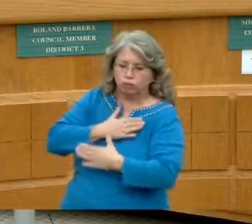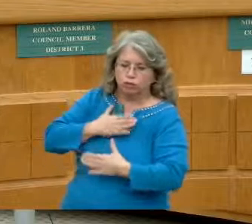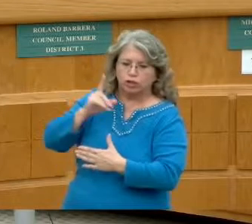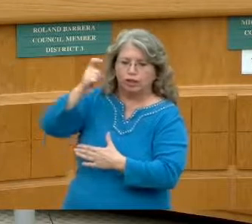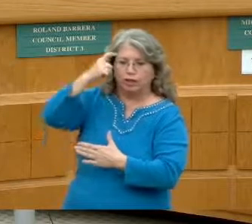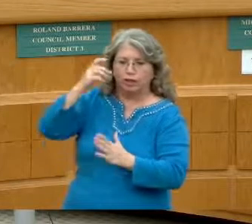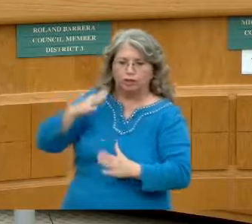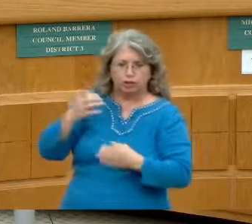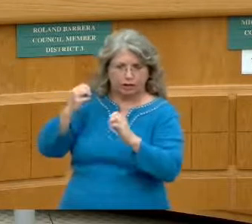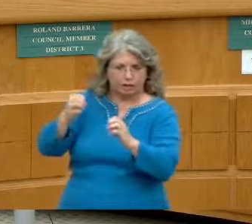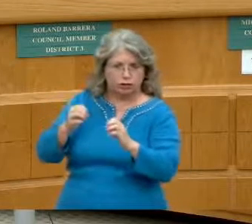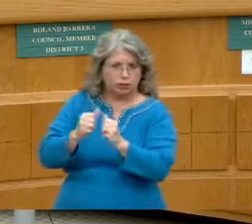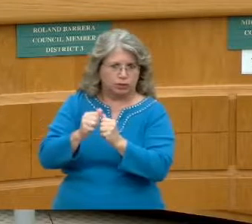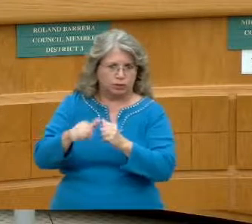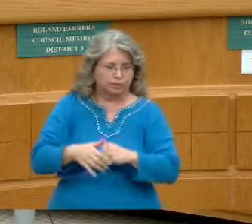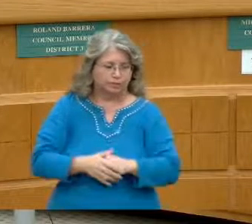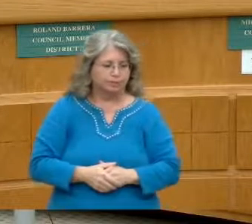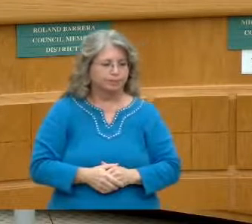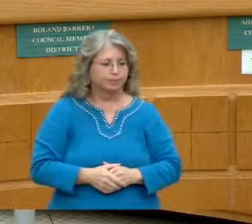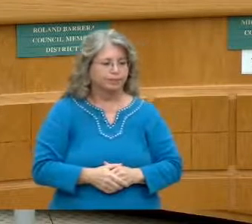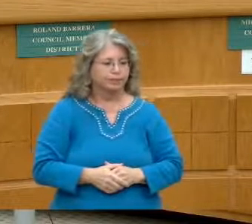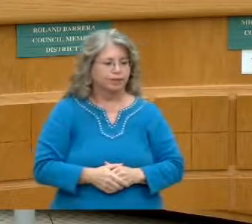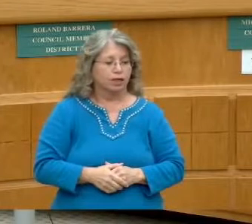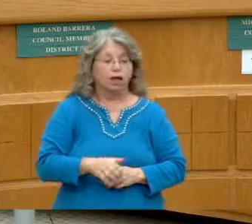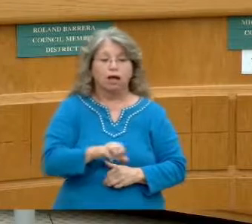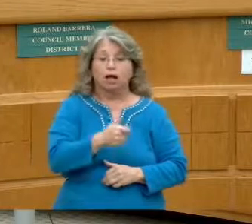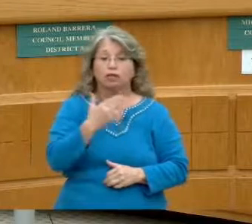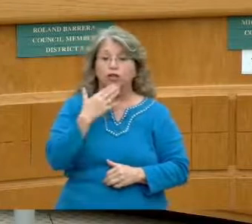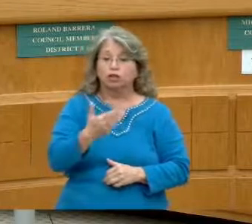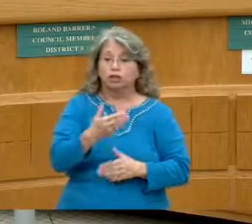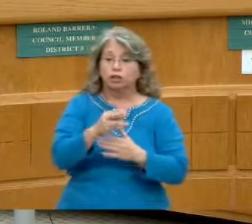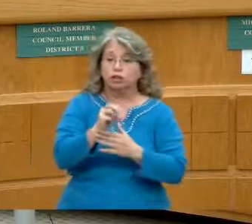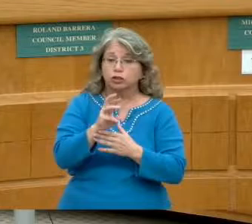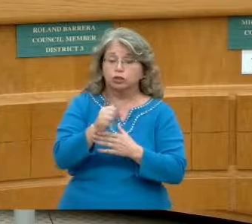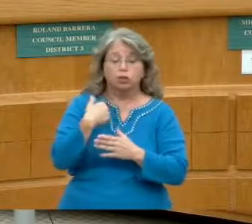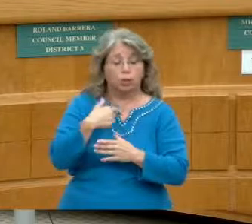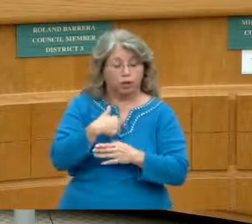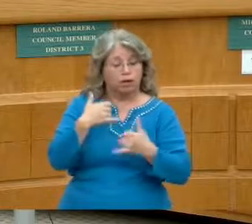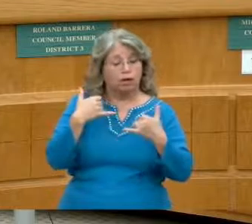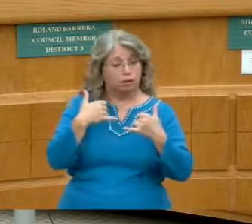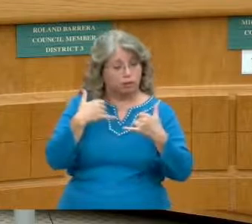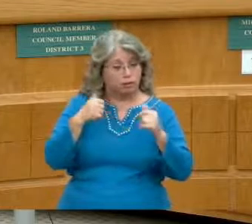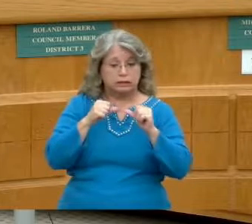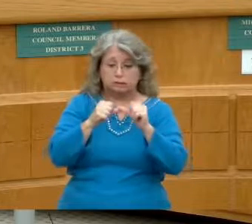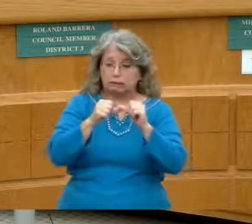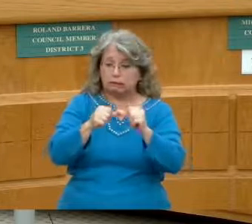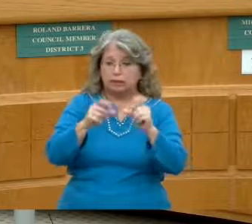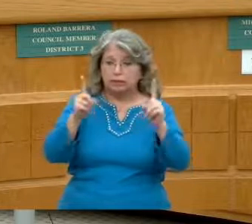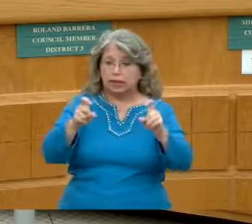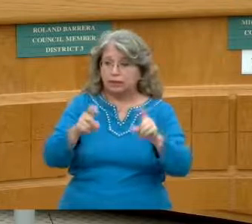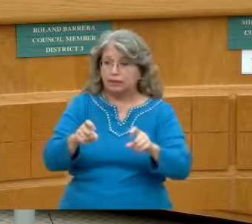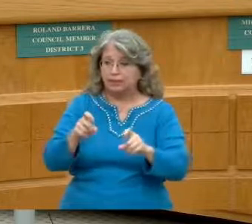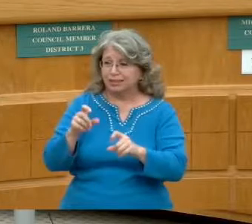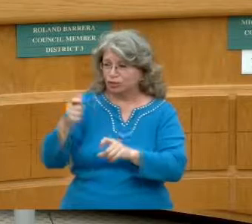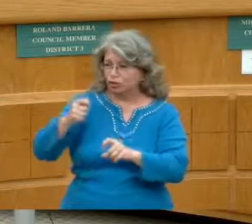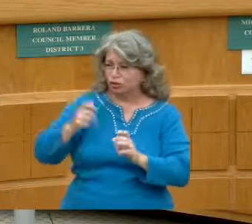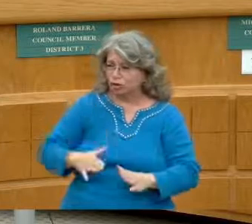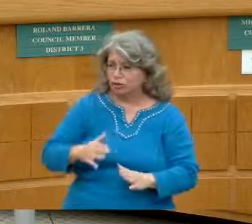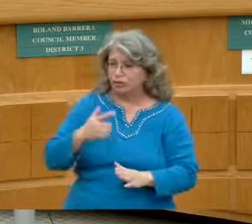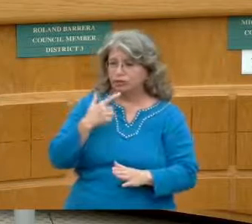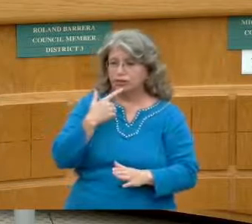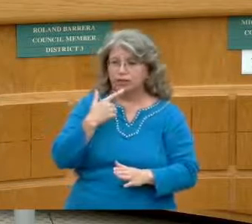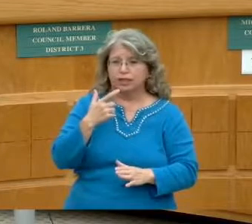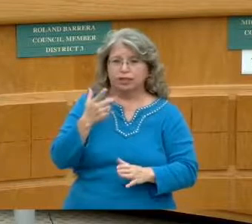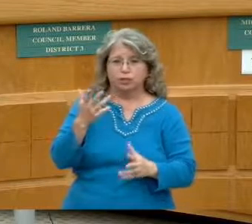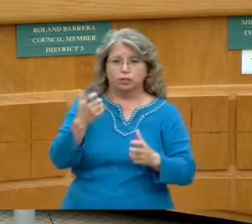that. The other good news is that we're continuing to test, and the county judge earlier said she wanted to have